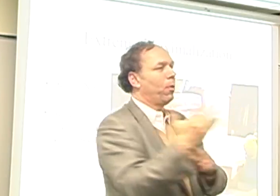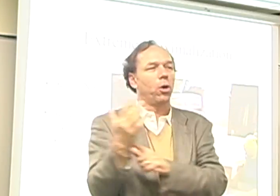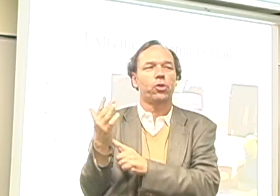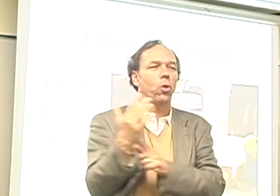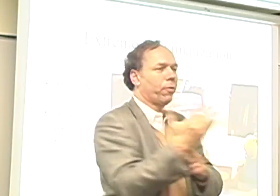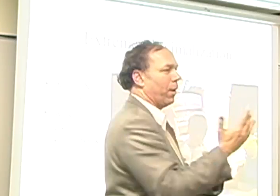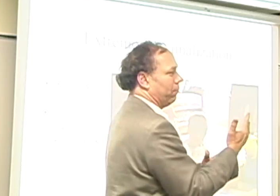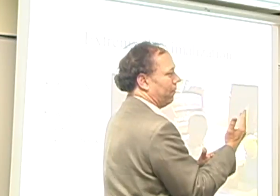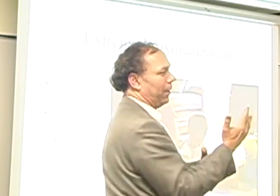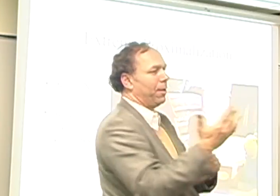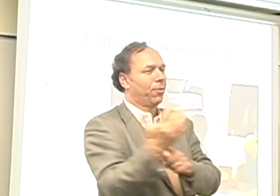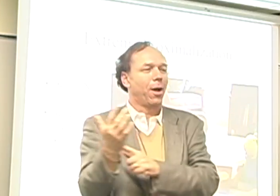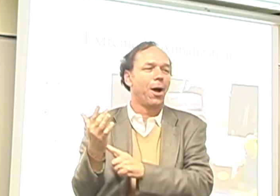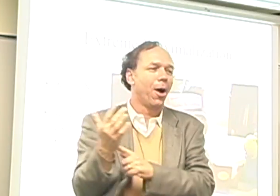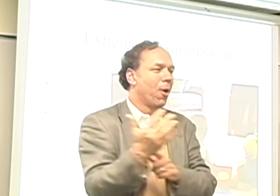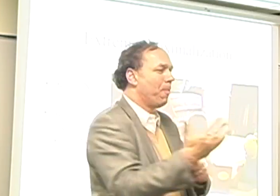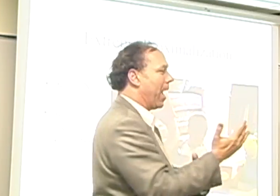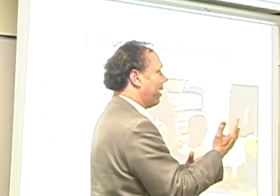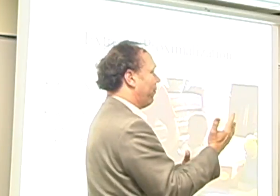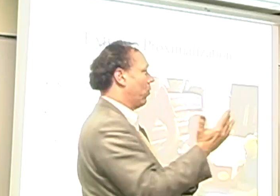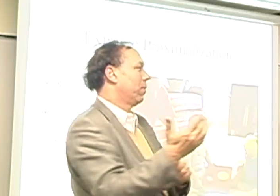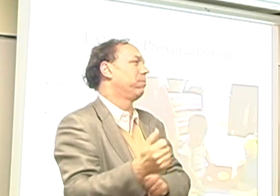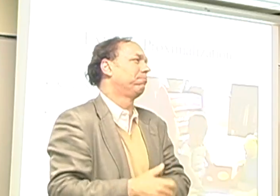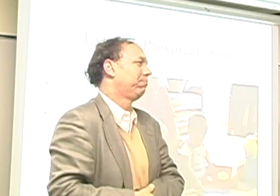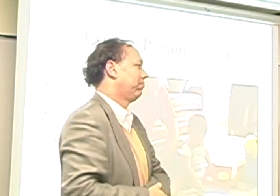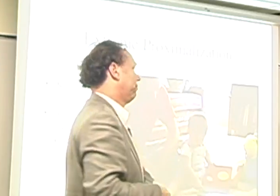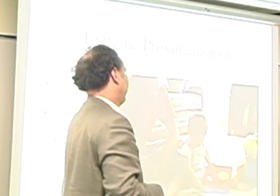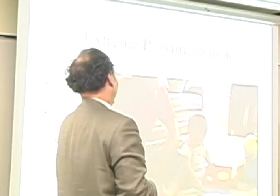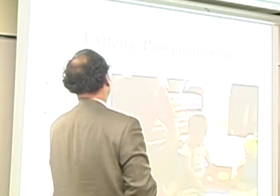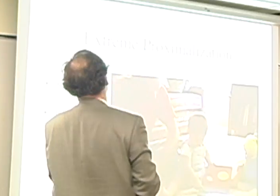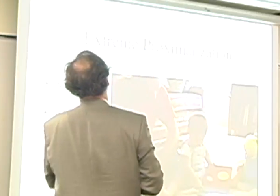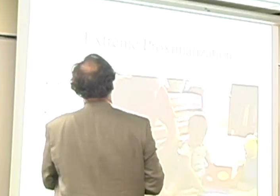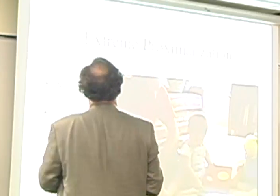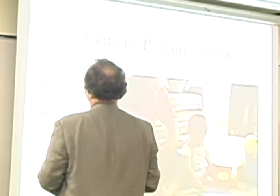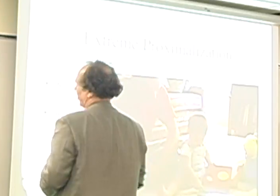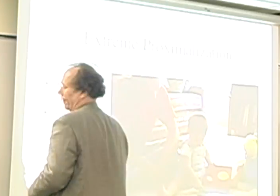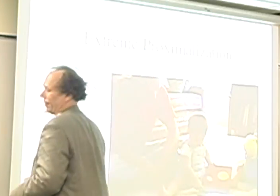moves her torso, so back and forth.